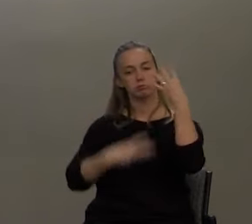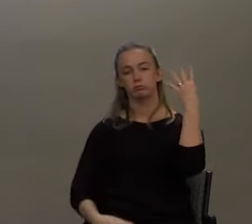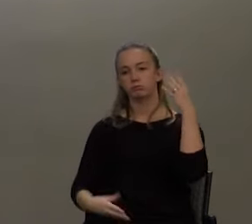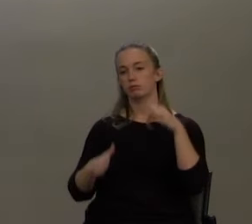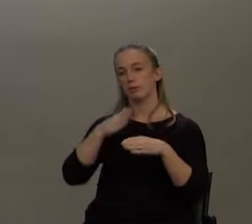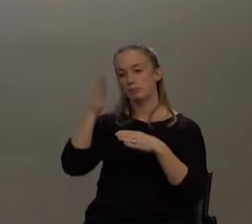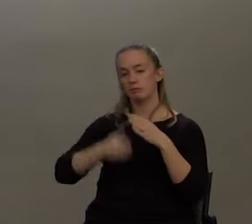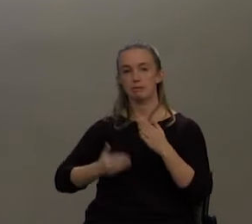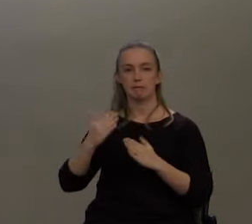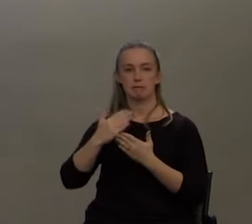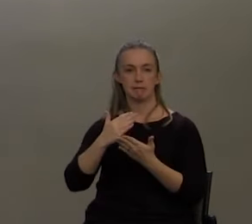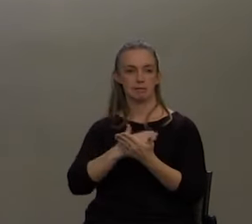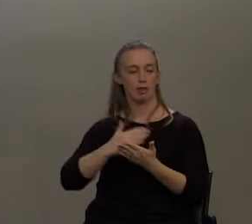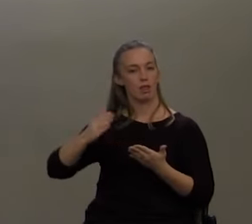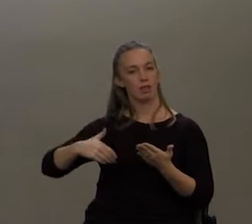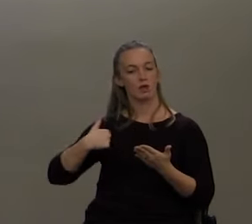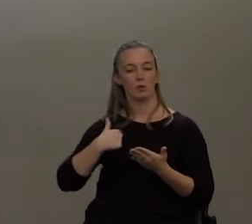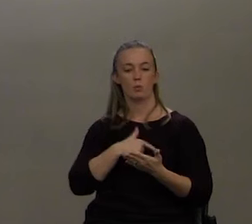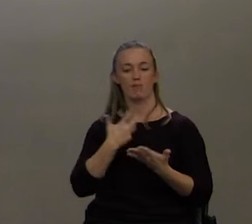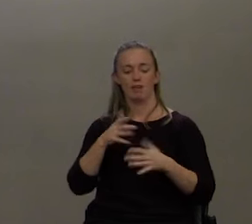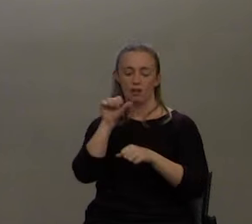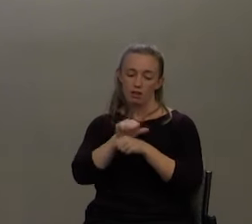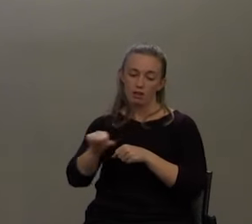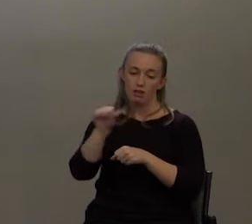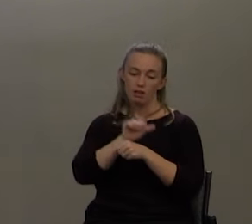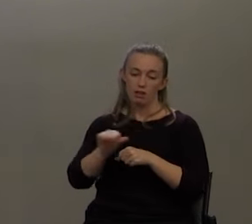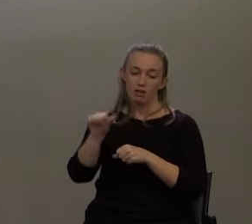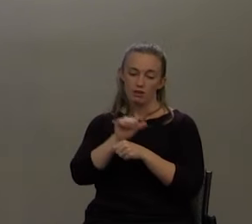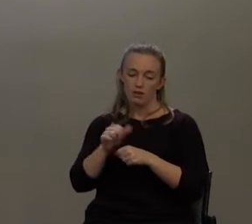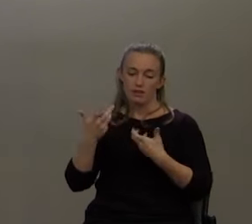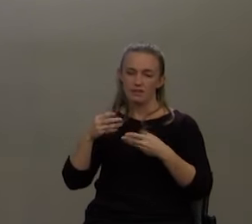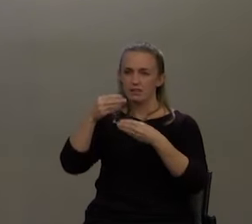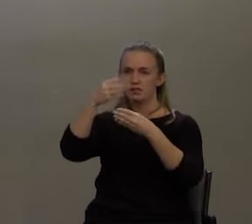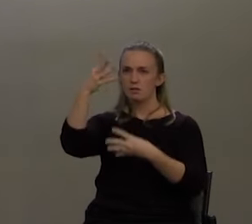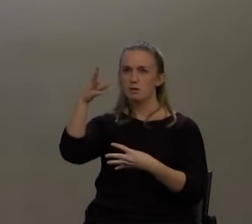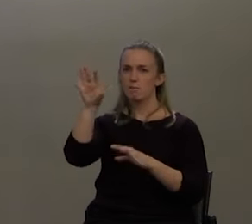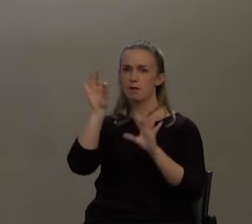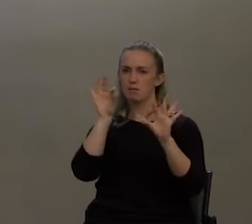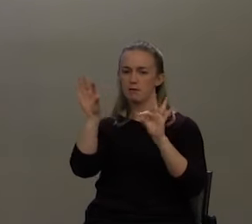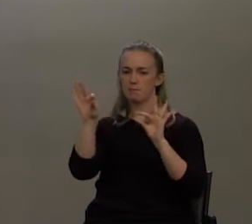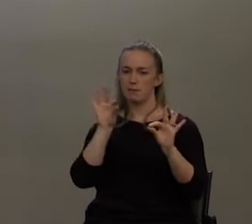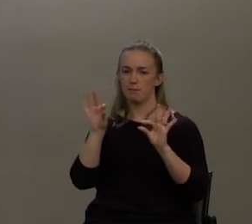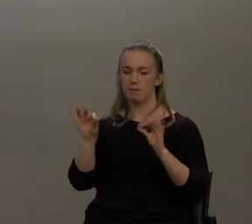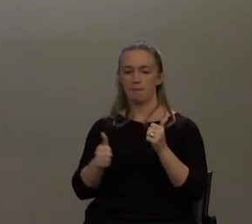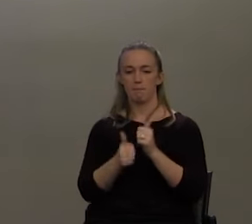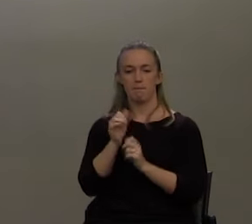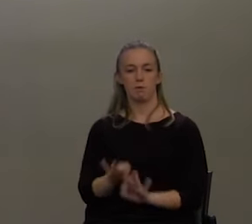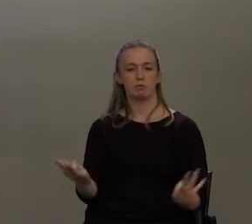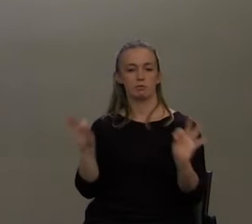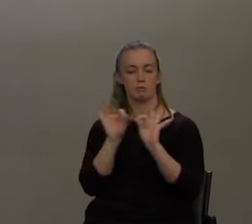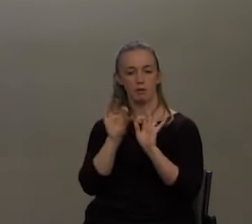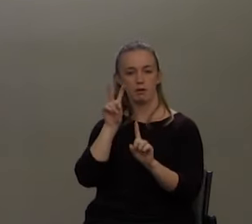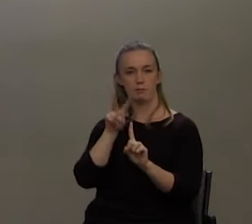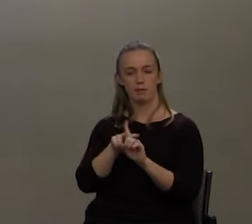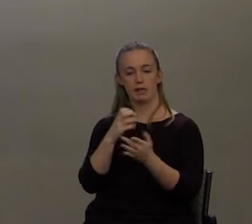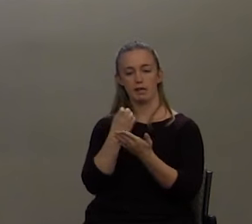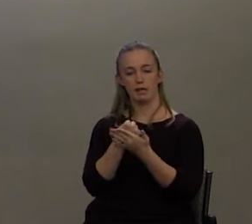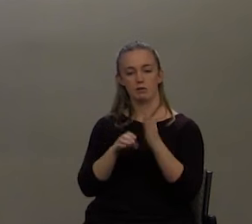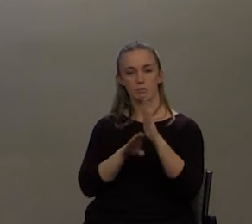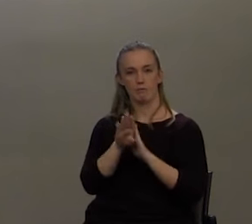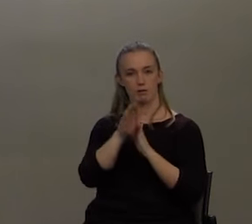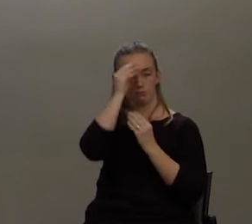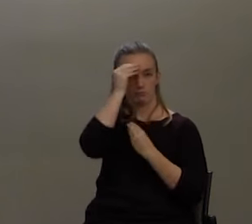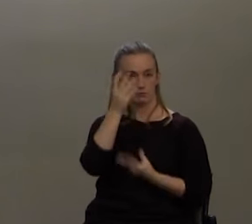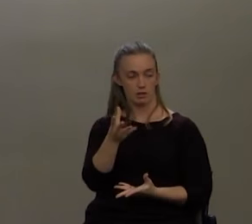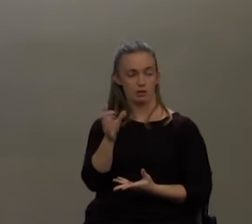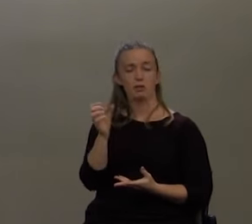work that has gone into this. We pulled out the pieces of information we felt are most salient to economic development. Now, there are other factors in